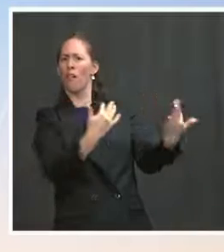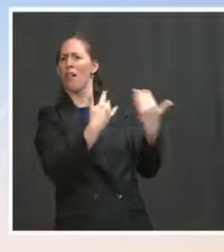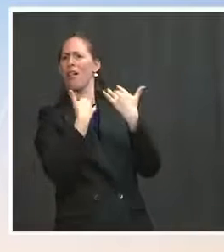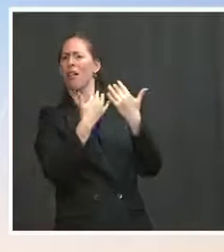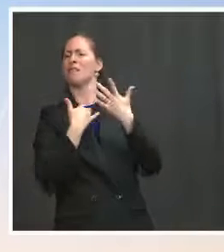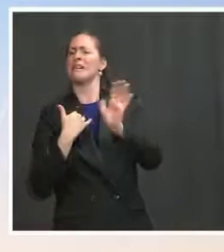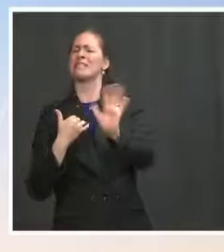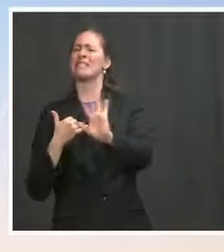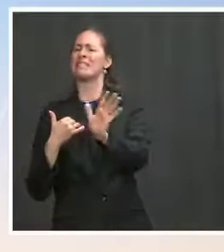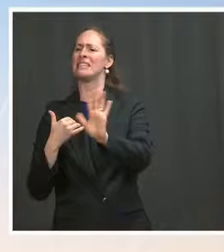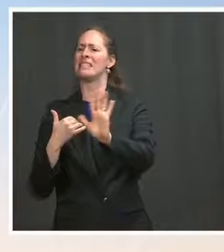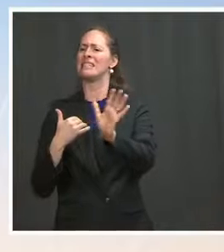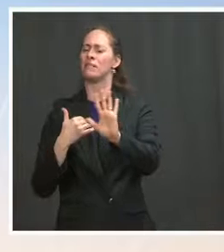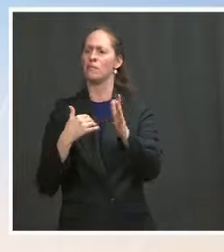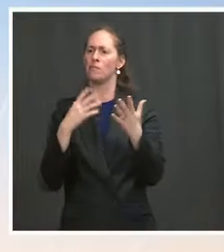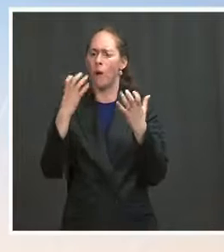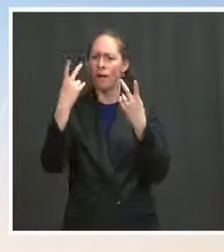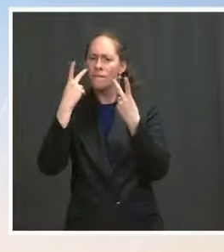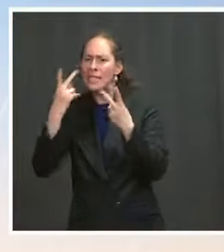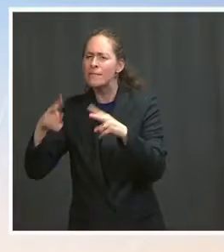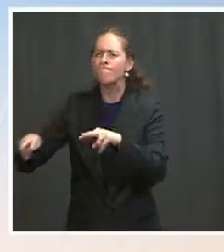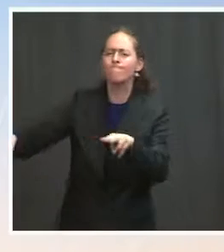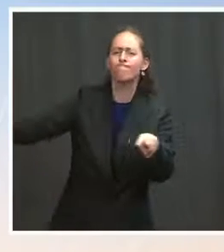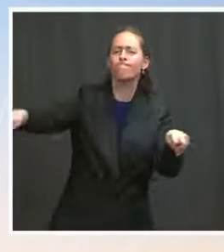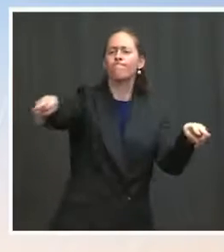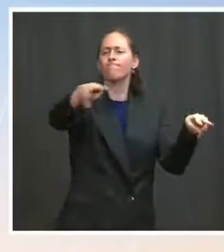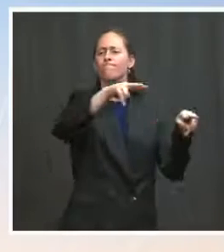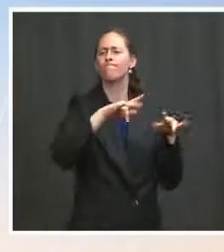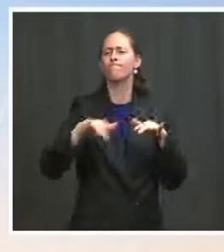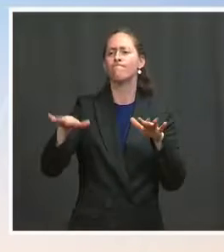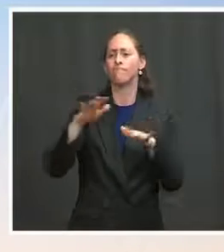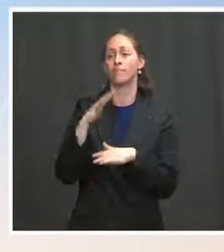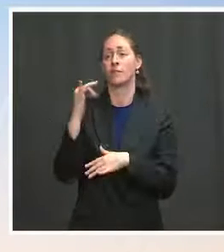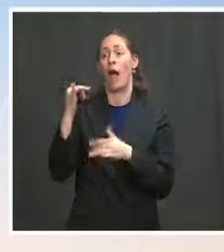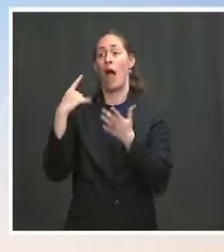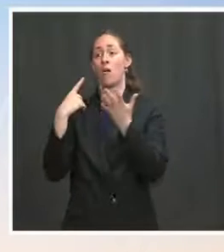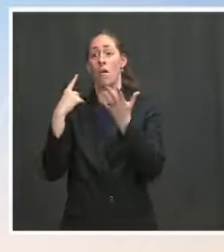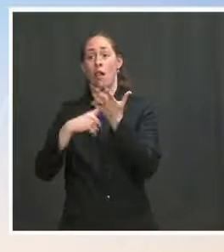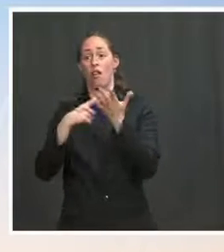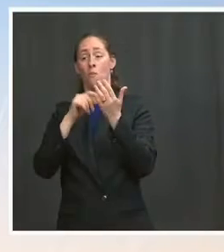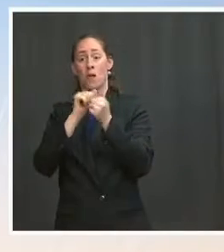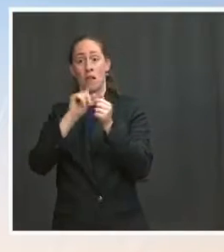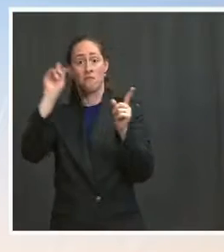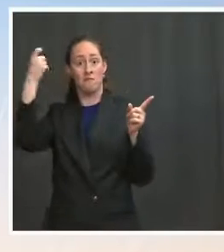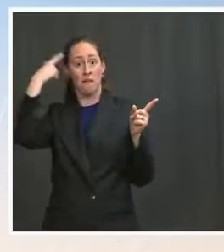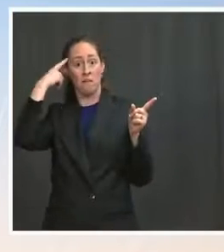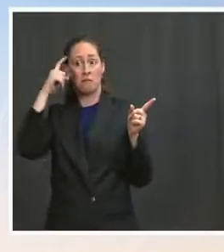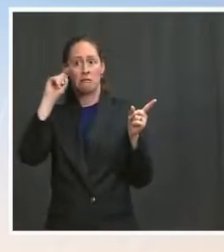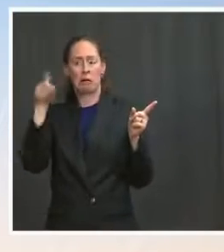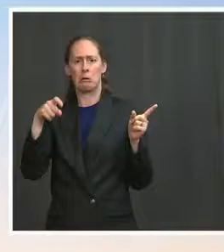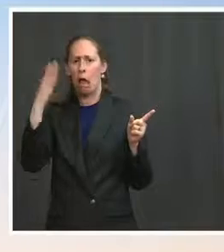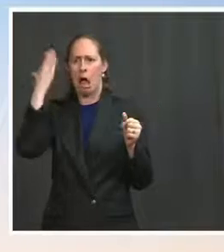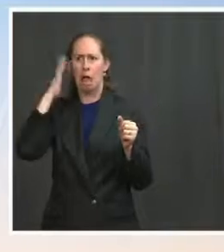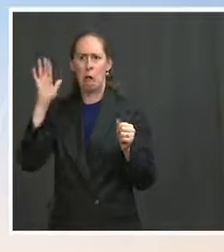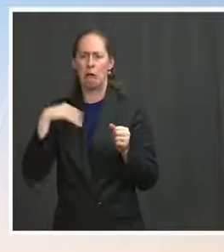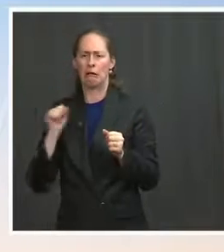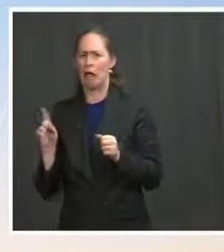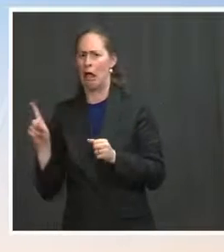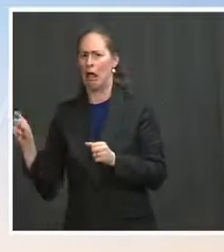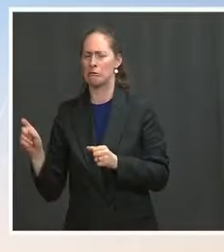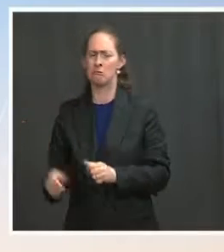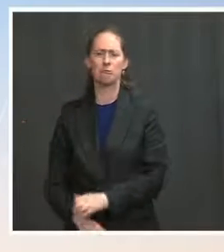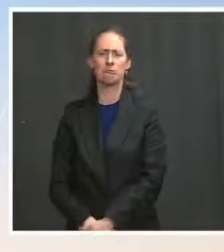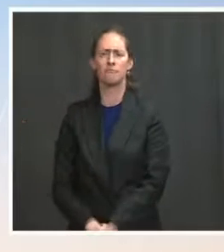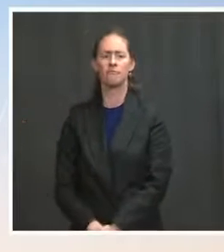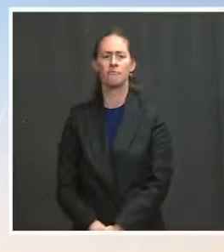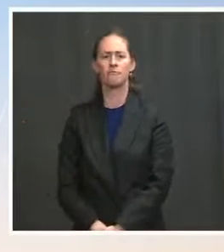visit. In terms of direct consultation with the governor, I'm happy to check and see if there's more I can read out for you. Go ahead in the middle, in the back. Thanks. Yeah, go ahead,